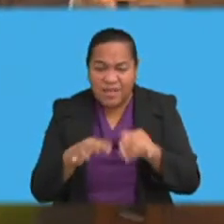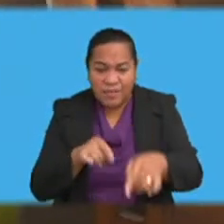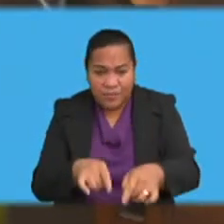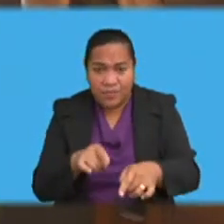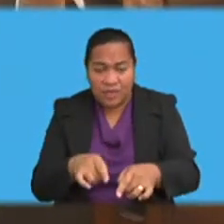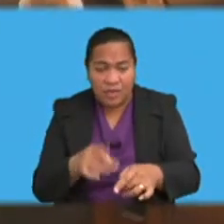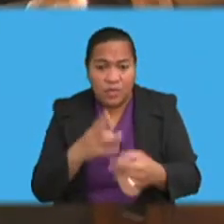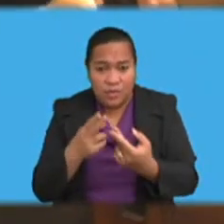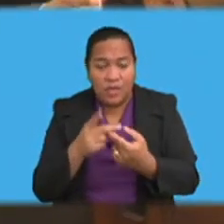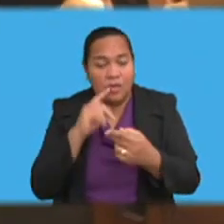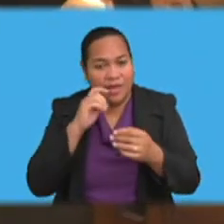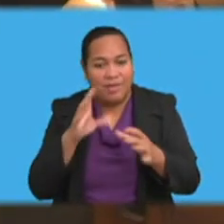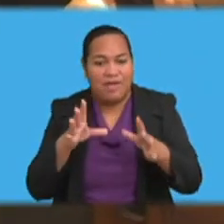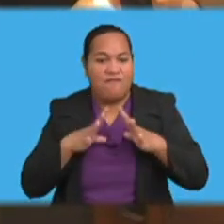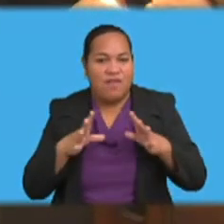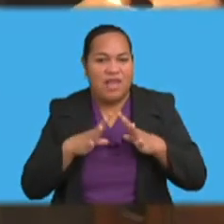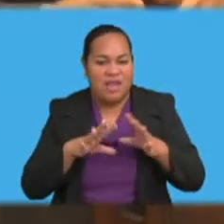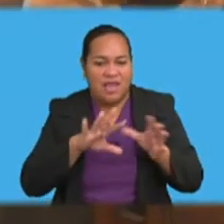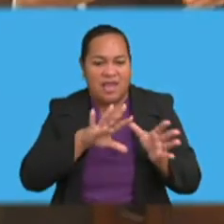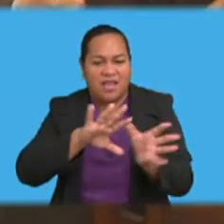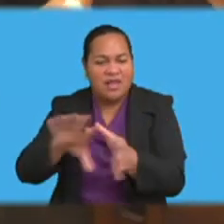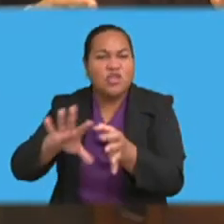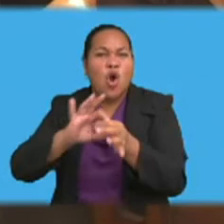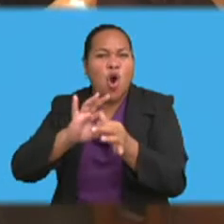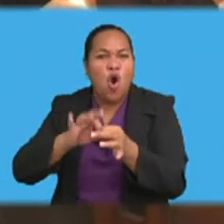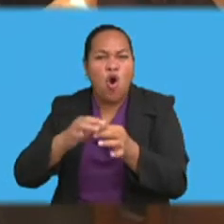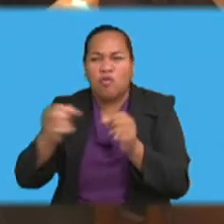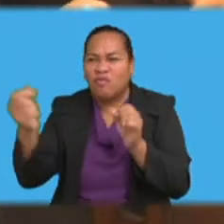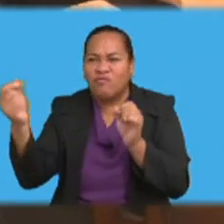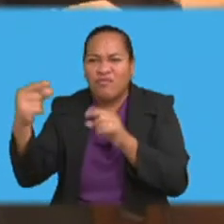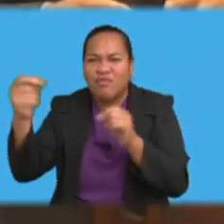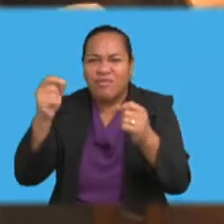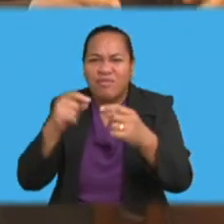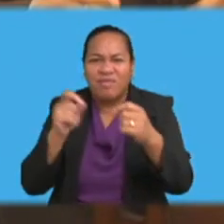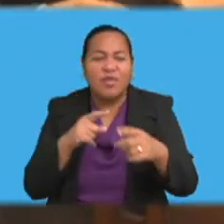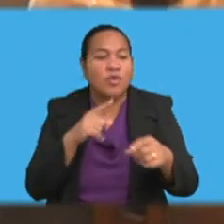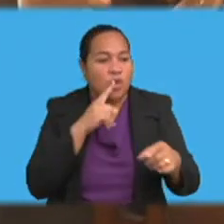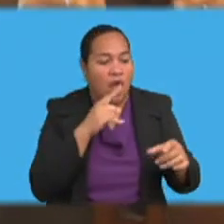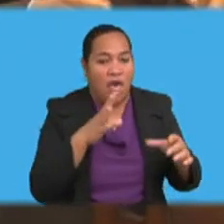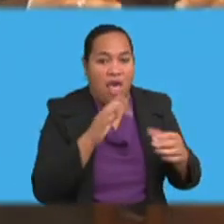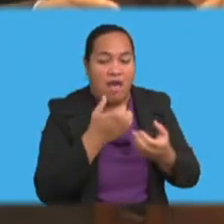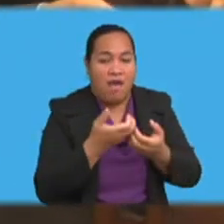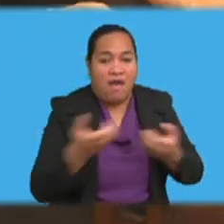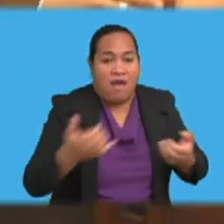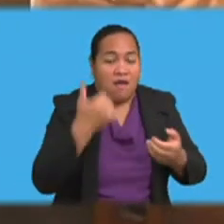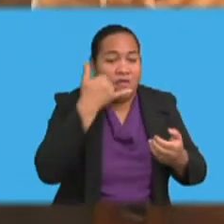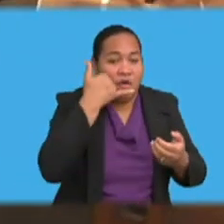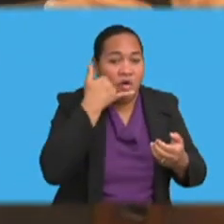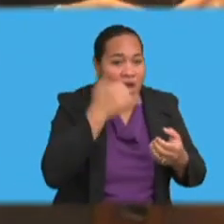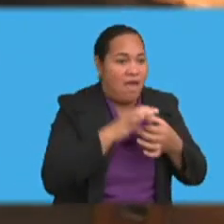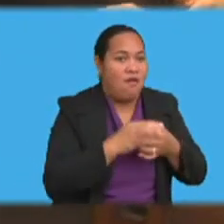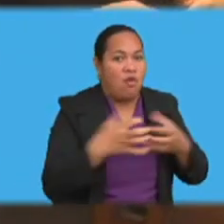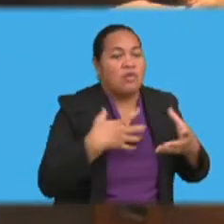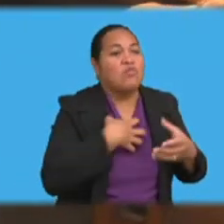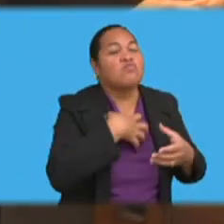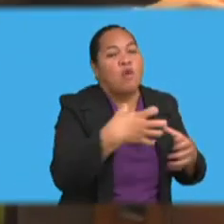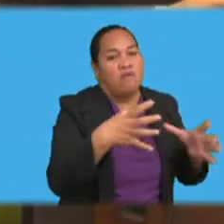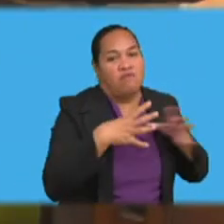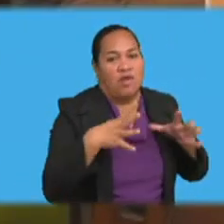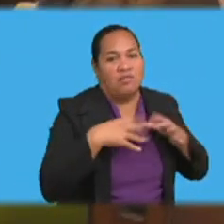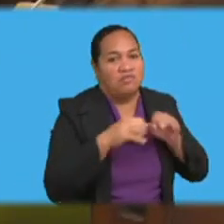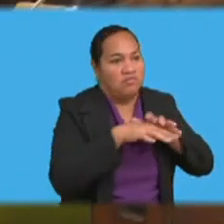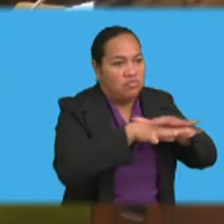television, we will be freeing up the frequency, which gives us more ability to actually get into the broadband space, to give us a level of